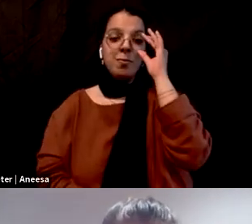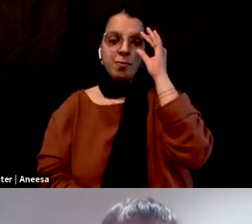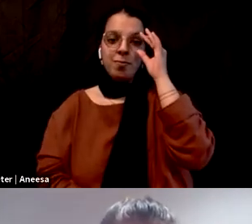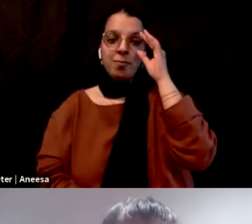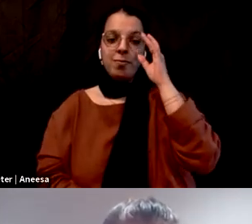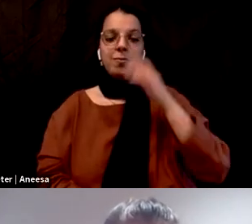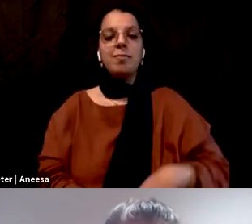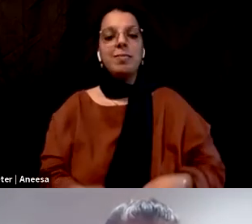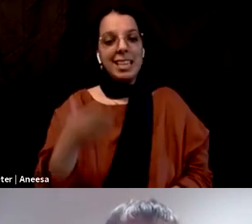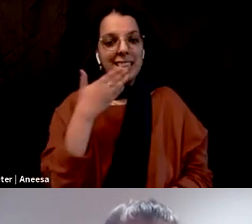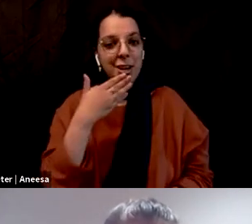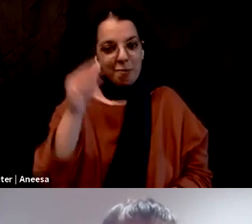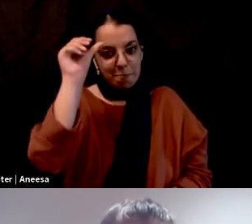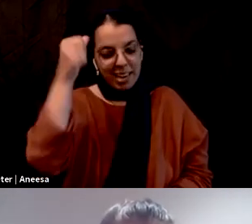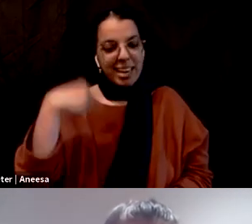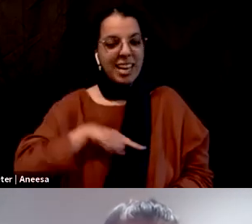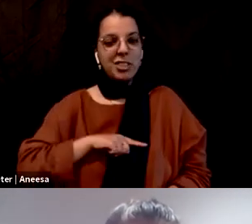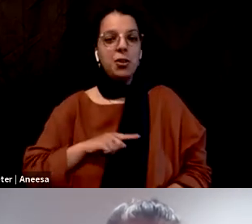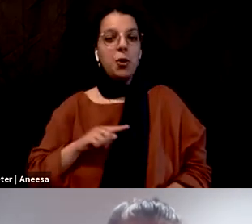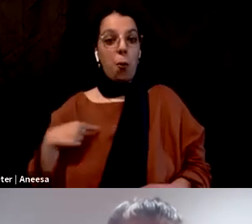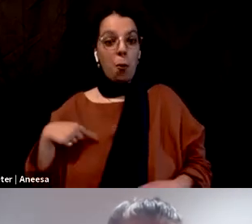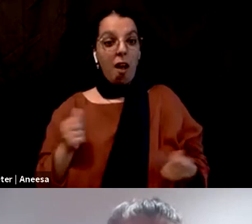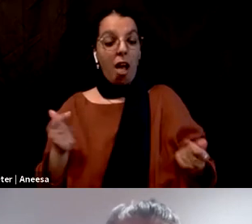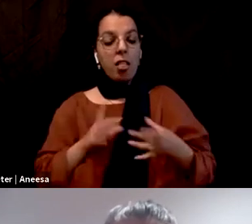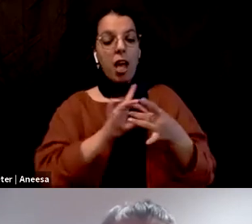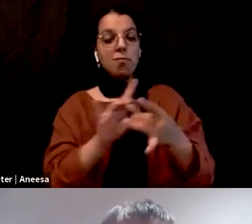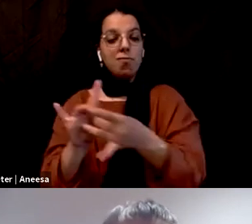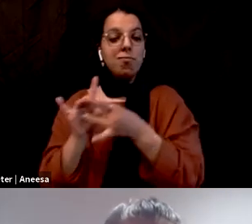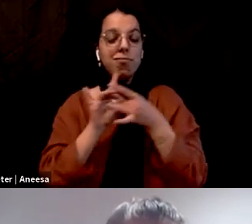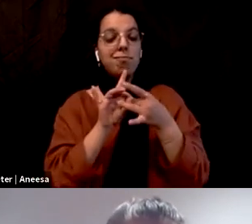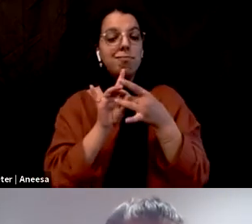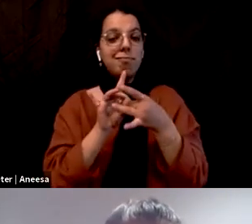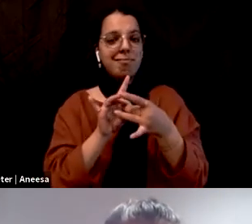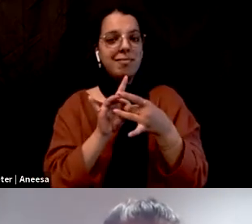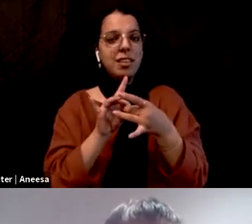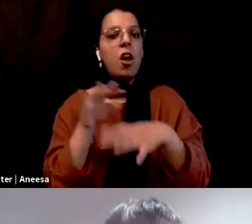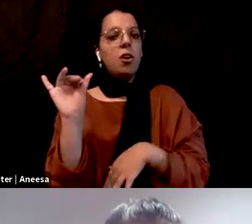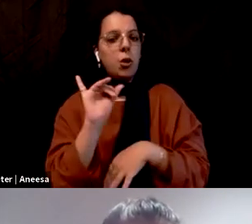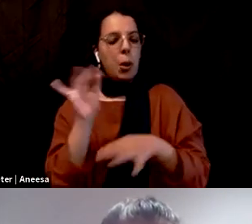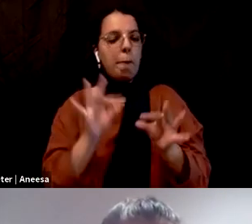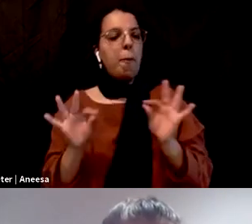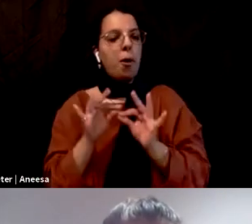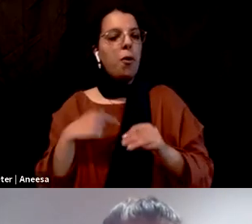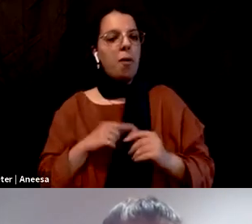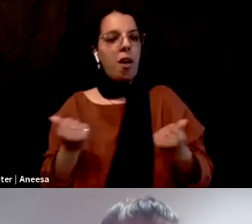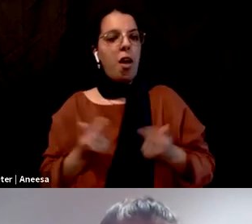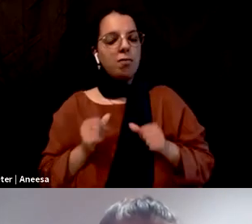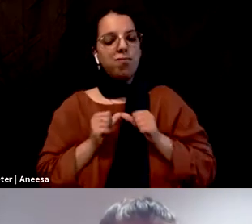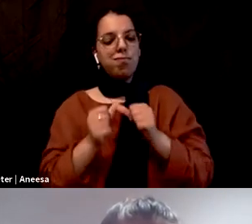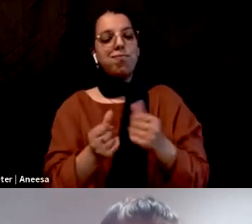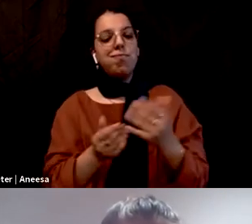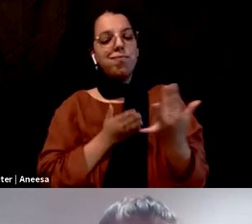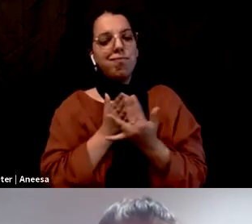us that we're all related and how important it is to keep working towards resilience in